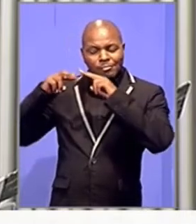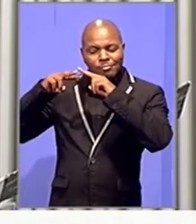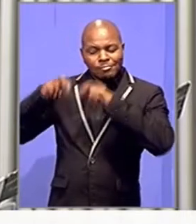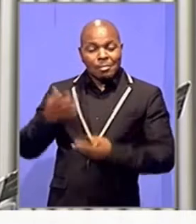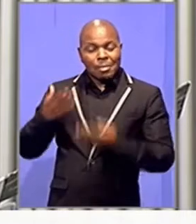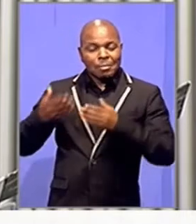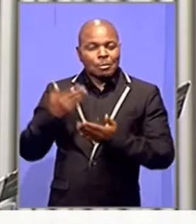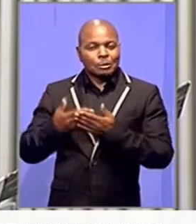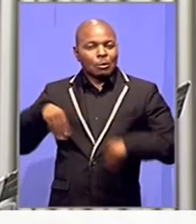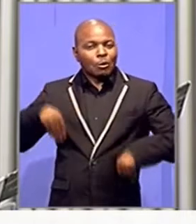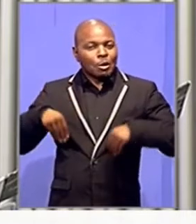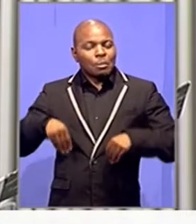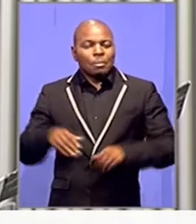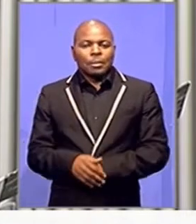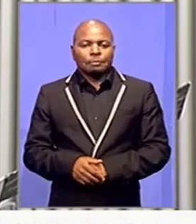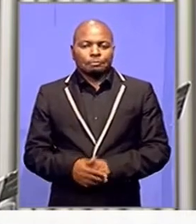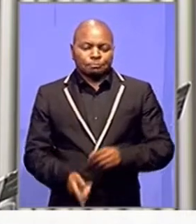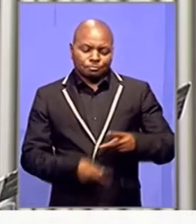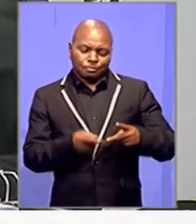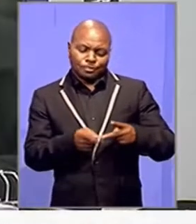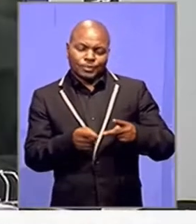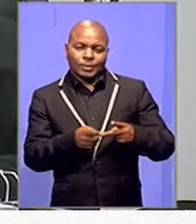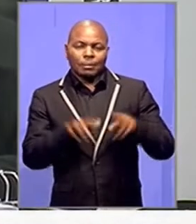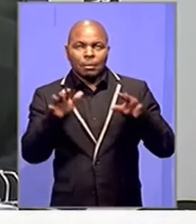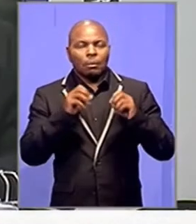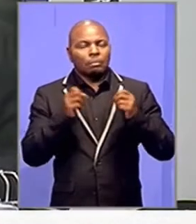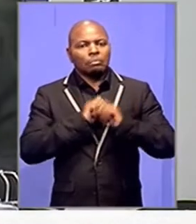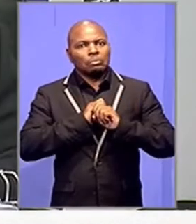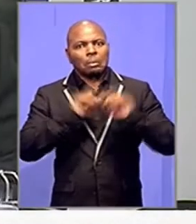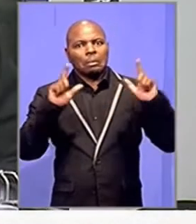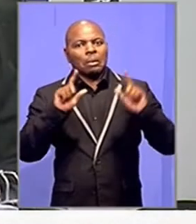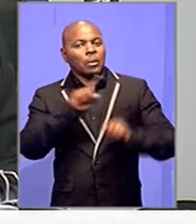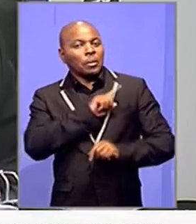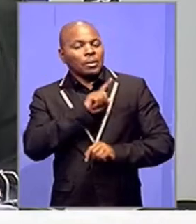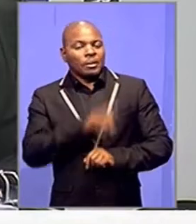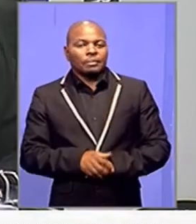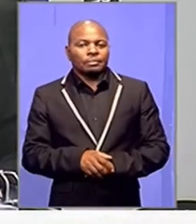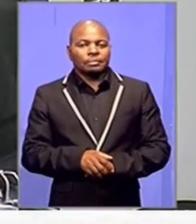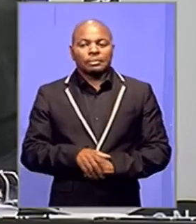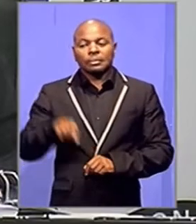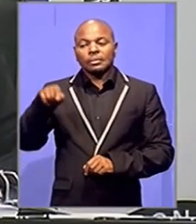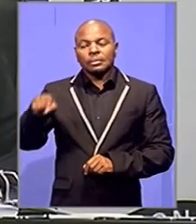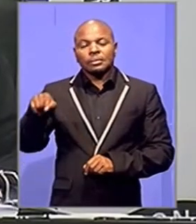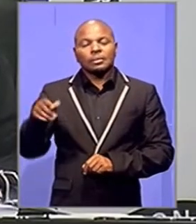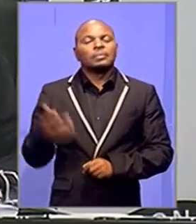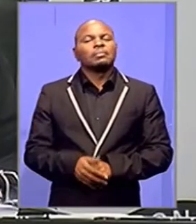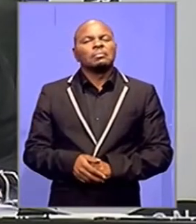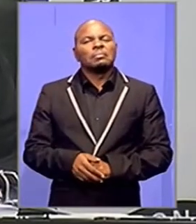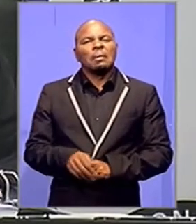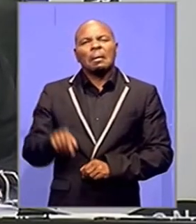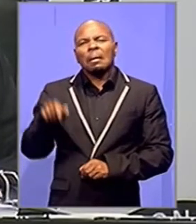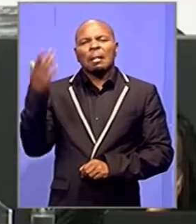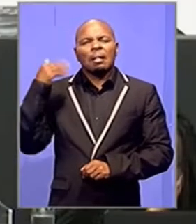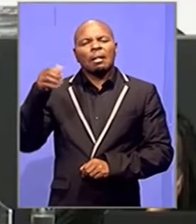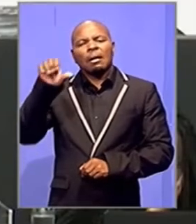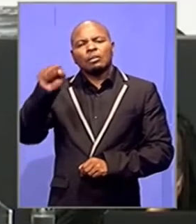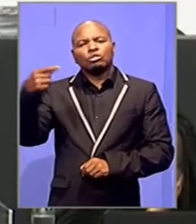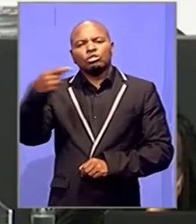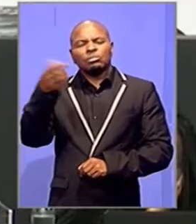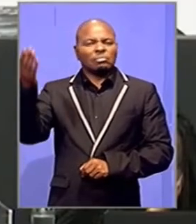Mokonyane. Taba e nngwe e qahamisitseng ditsebe tsa ba bangata ke ya dintlafatso tsa tshireletso ha mongodi e moholo